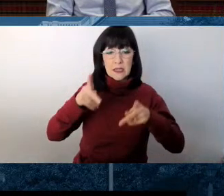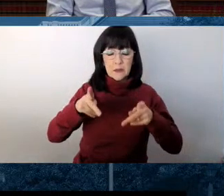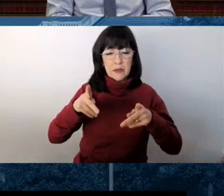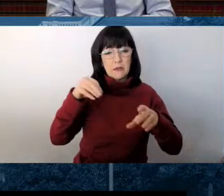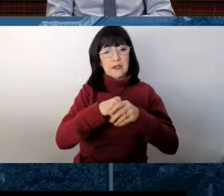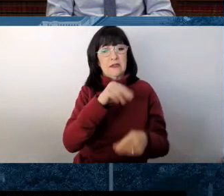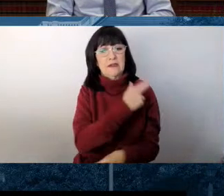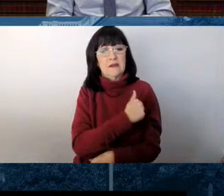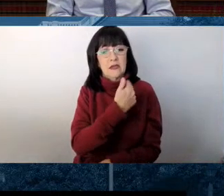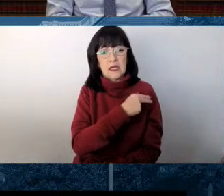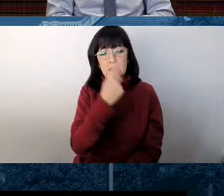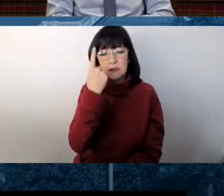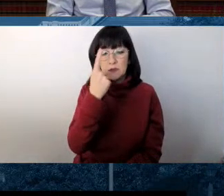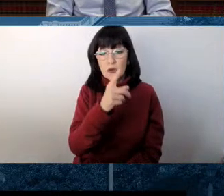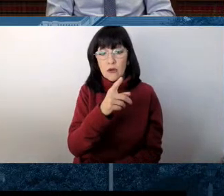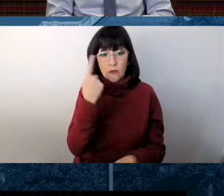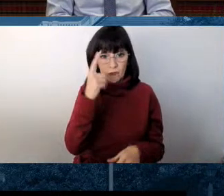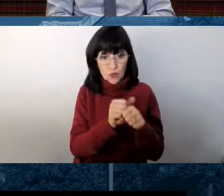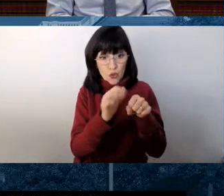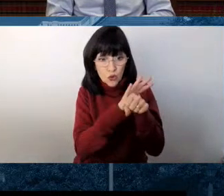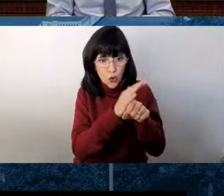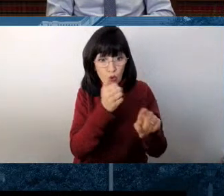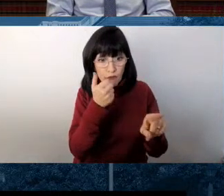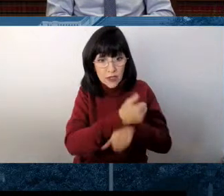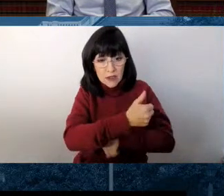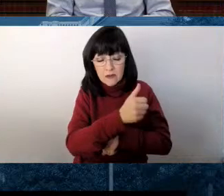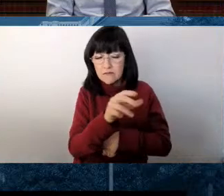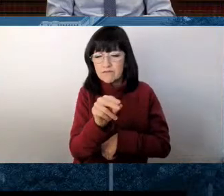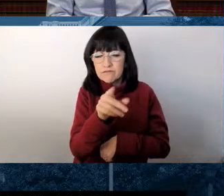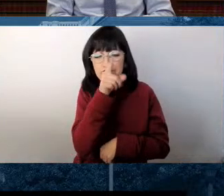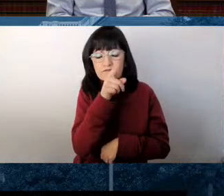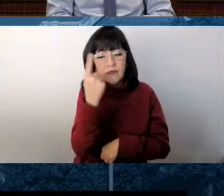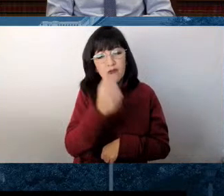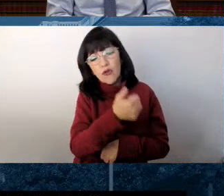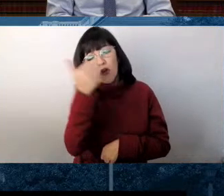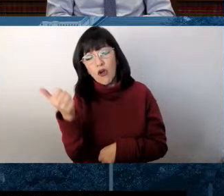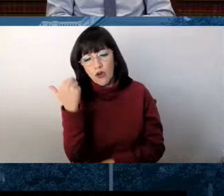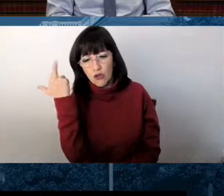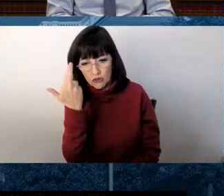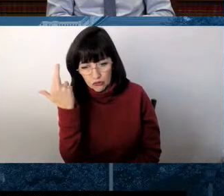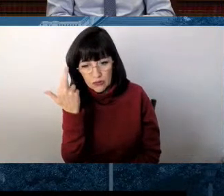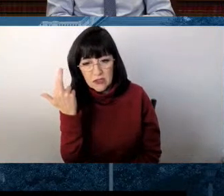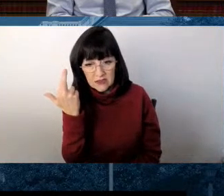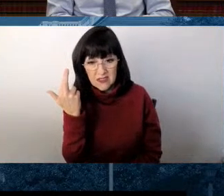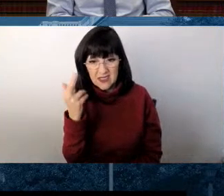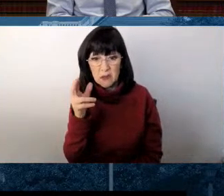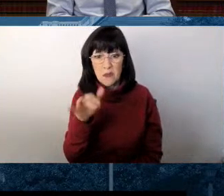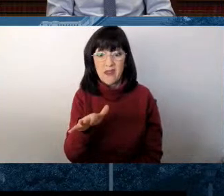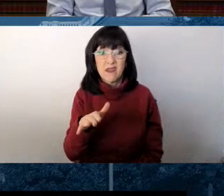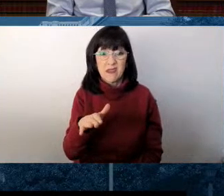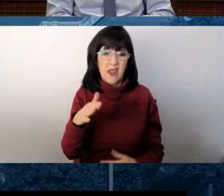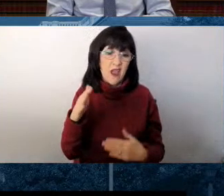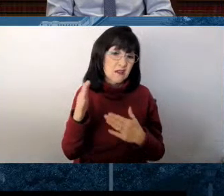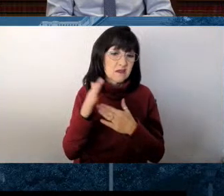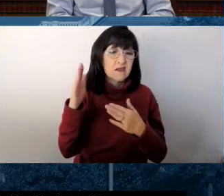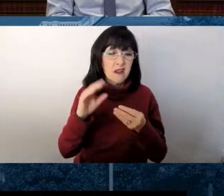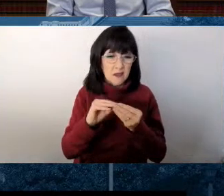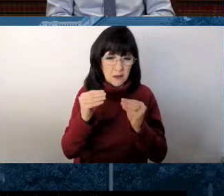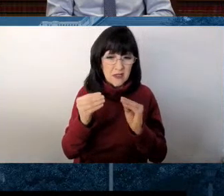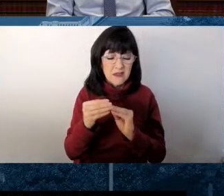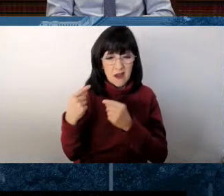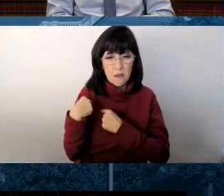reached there on January the 10th was the highest number that it's been over the last 2 years since COVID.